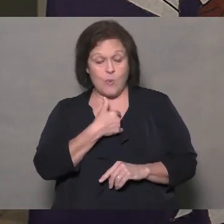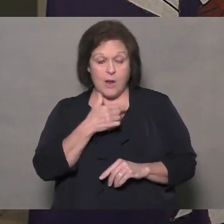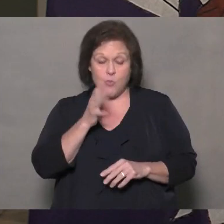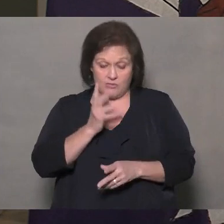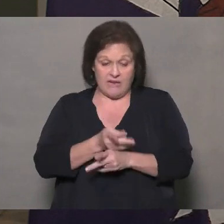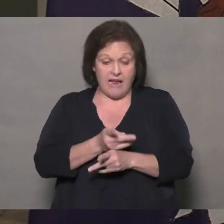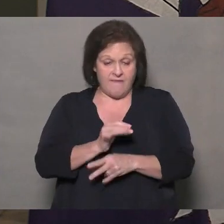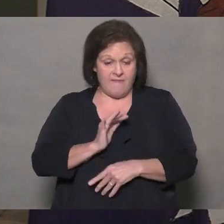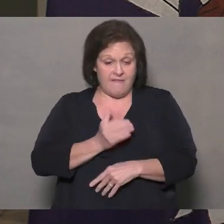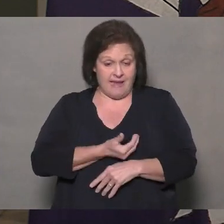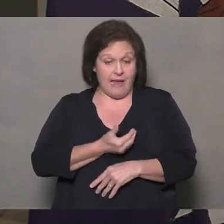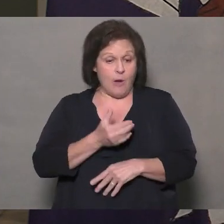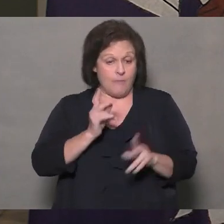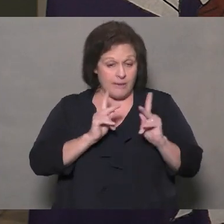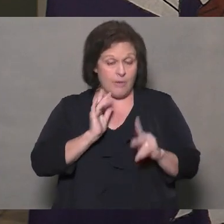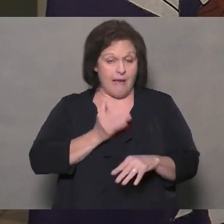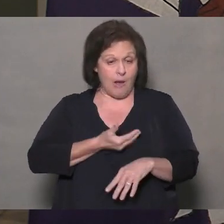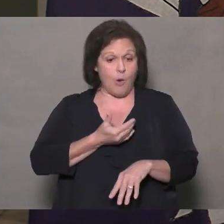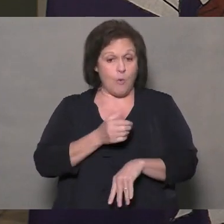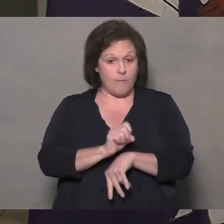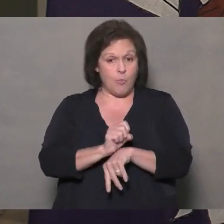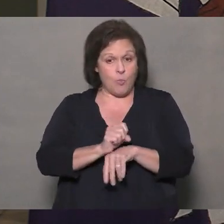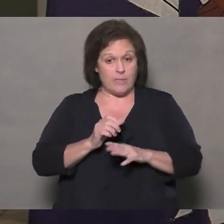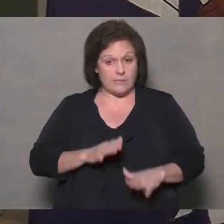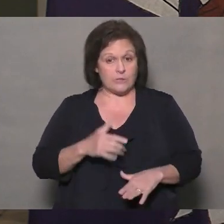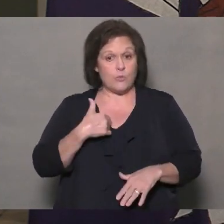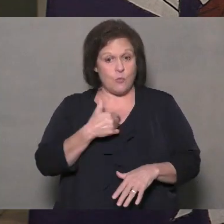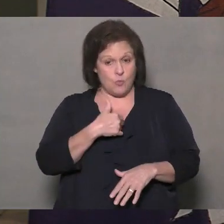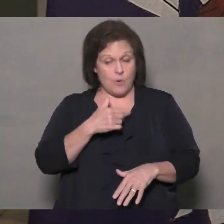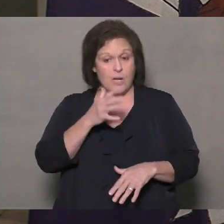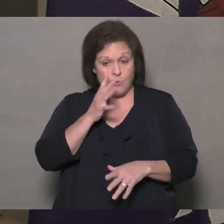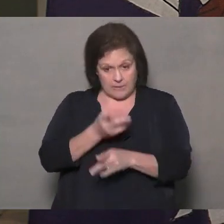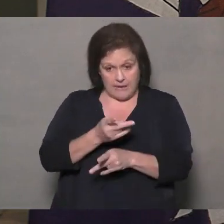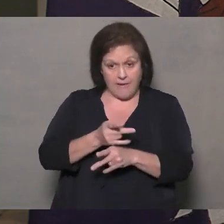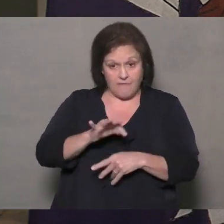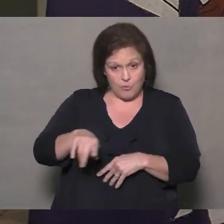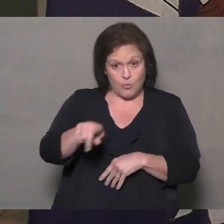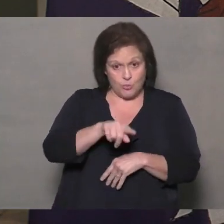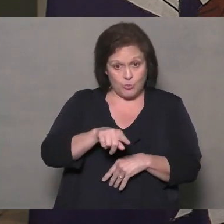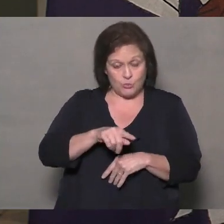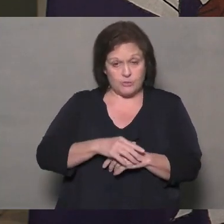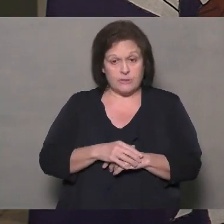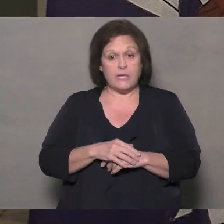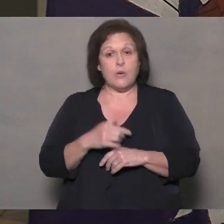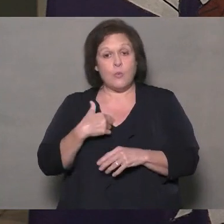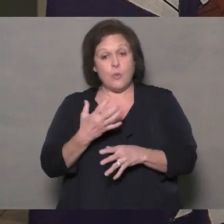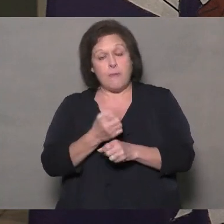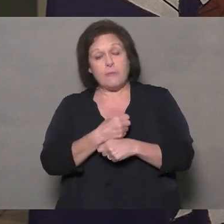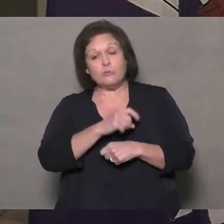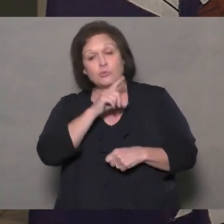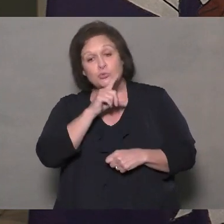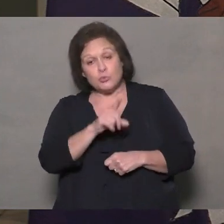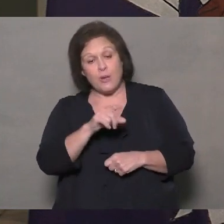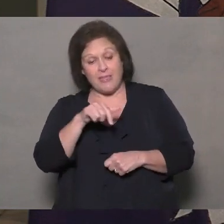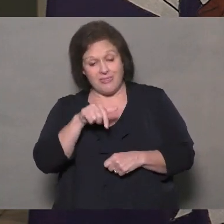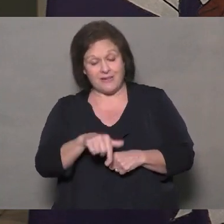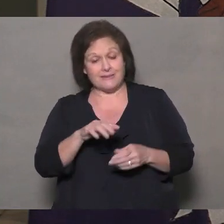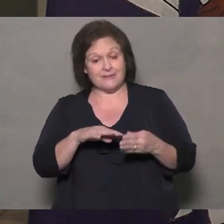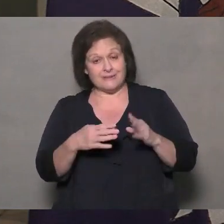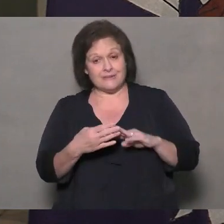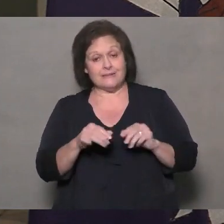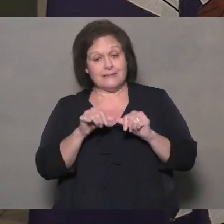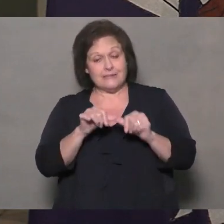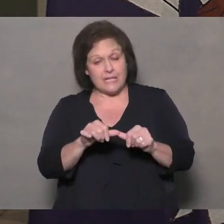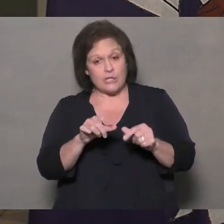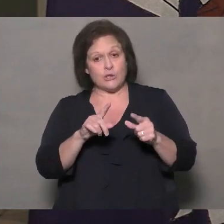people, our employees. We're gonna look after you. And we're gonna make sure that this city